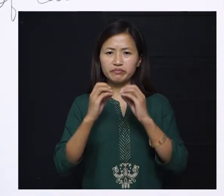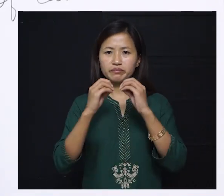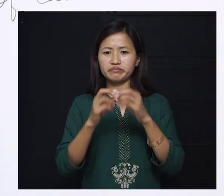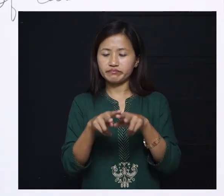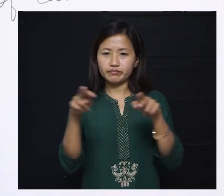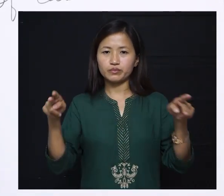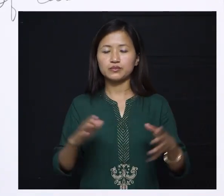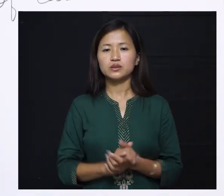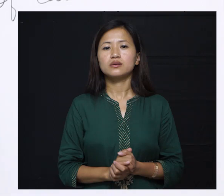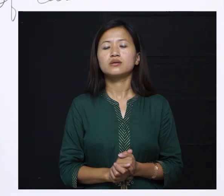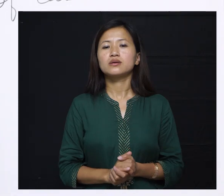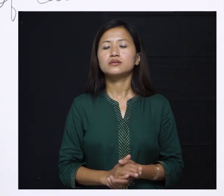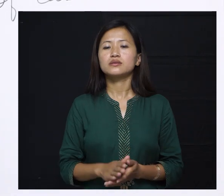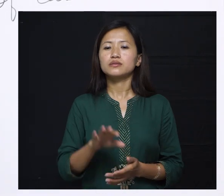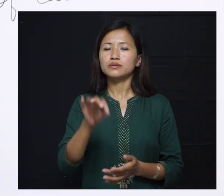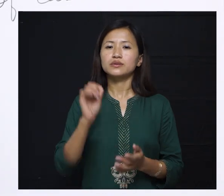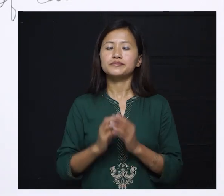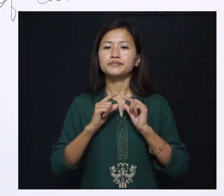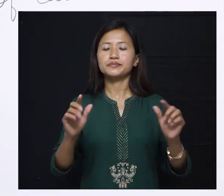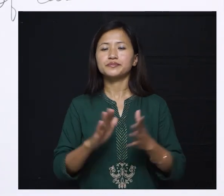that was a great privilege for the